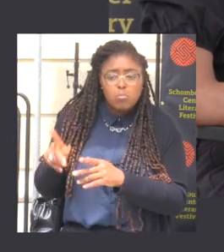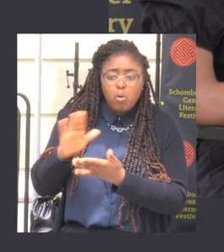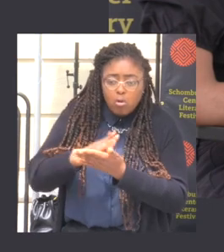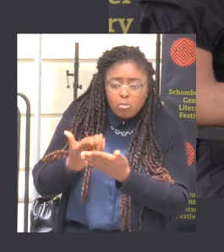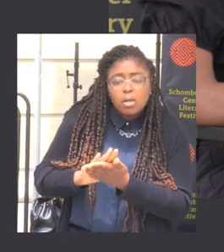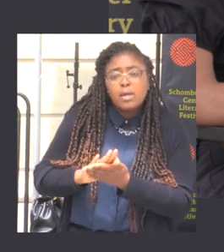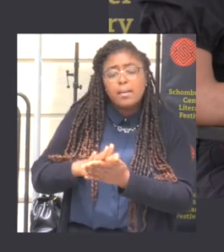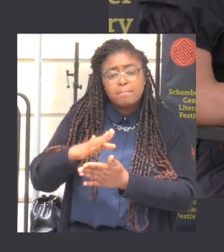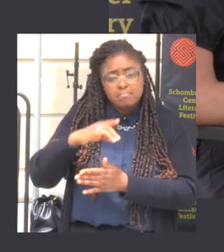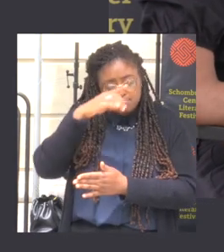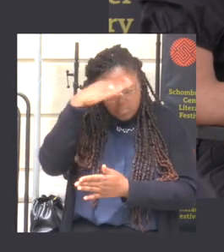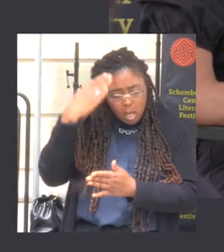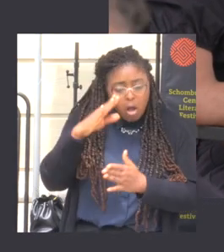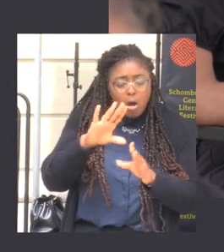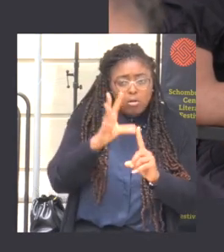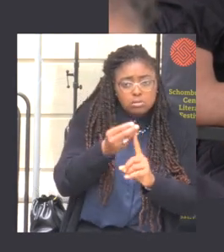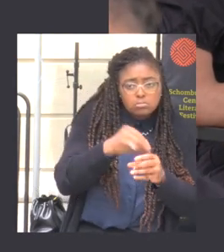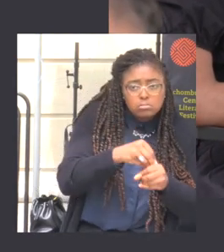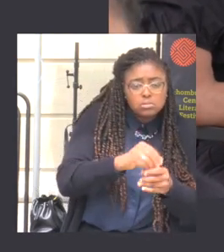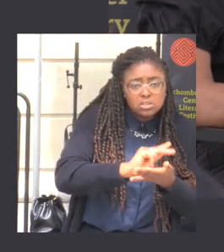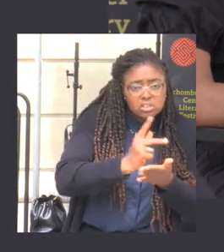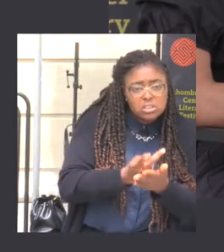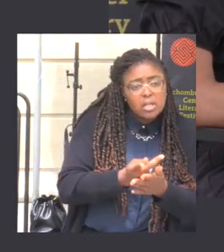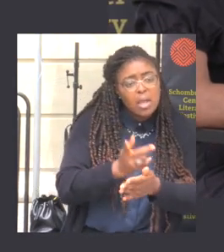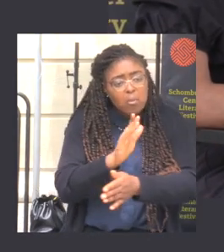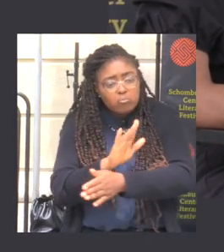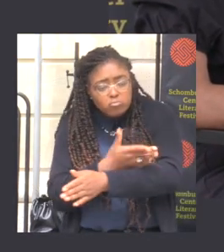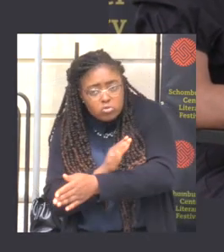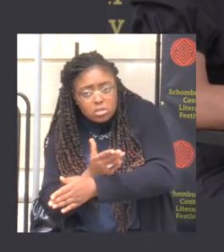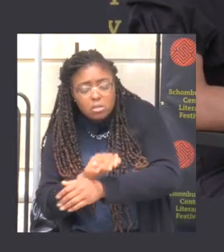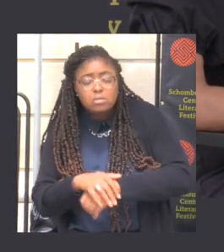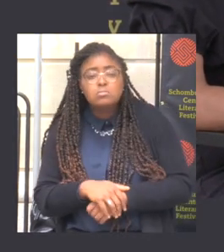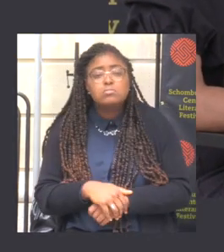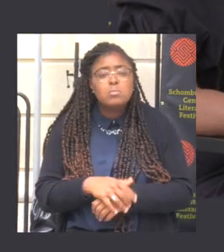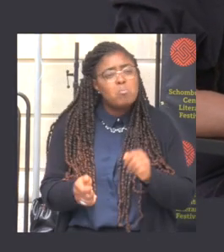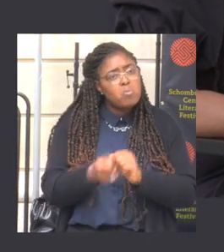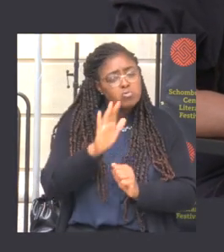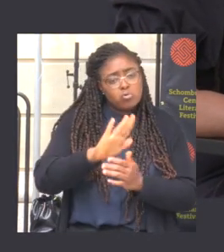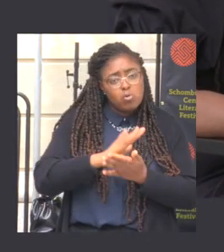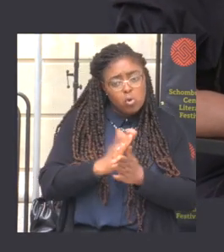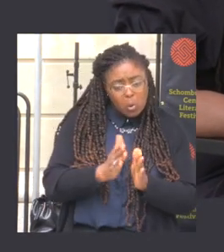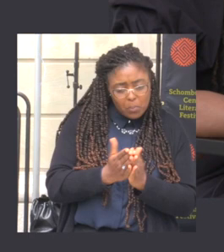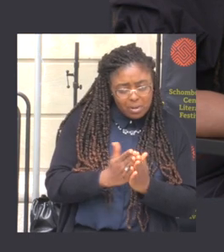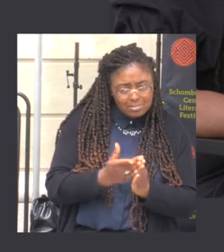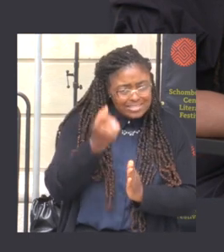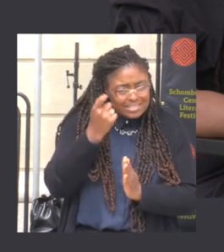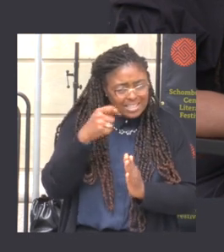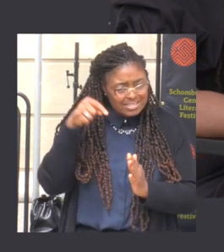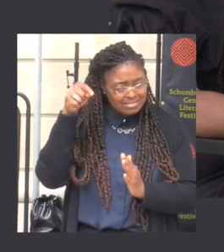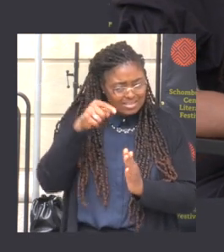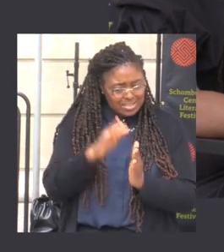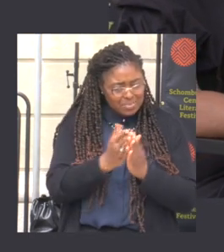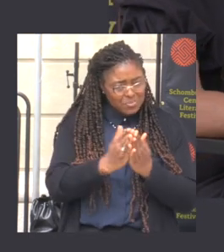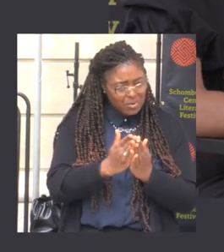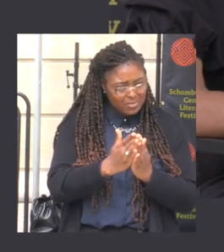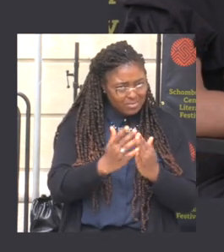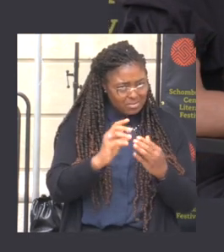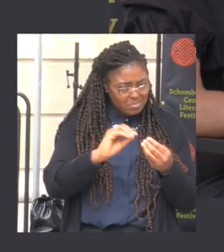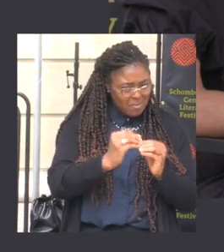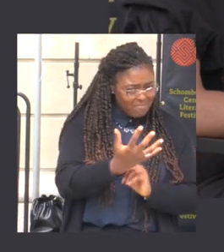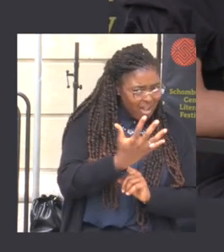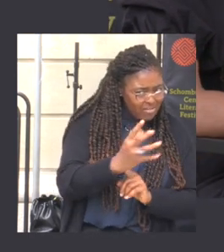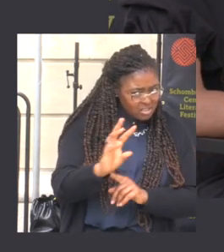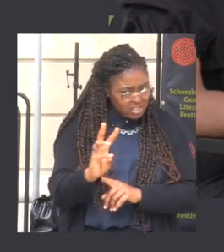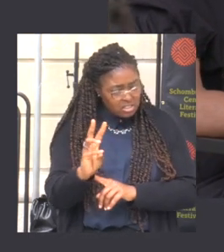and music? And most of your cookbooks, this book is number 5 or 6? Number 6. And so you